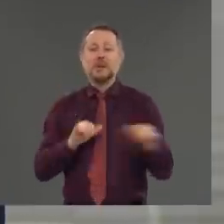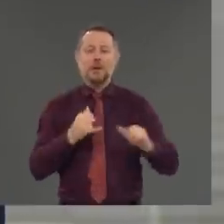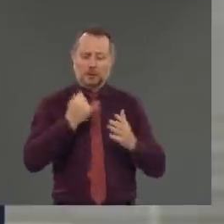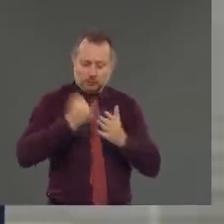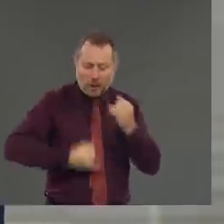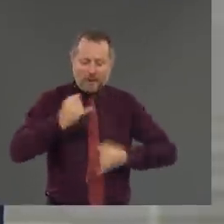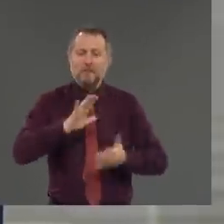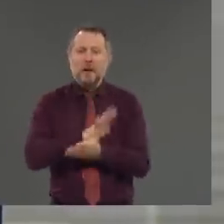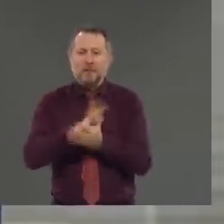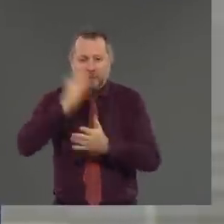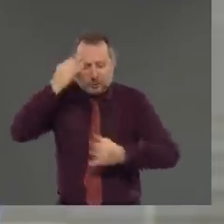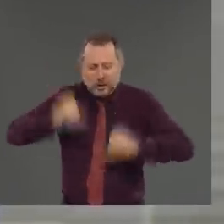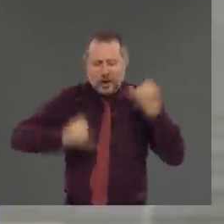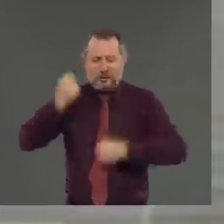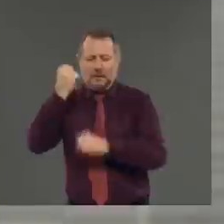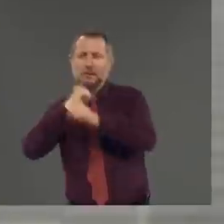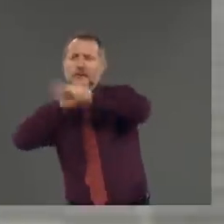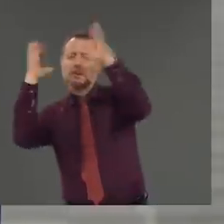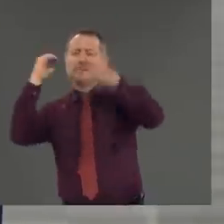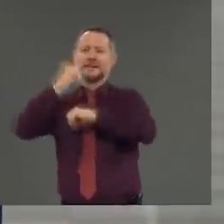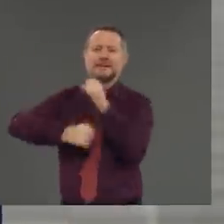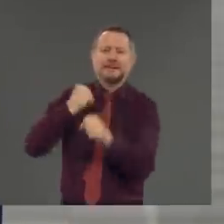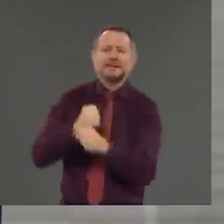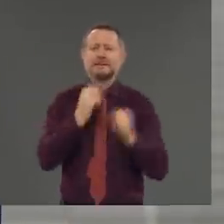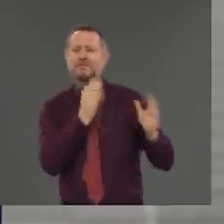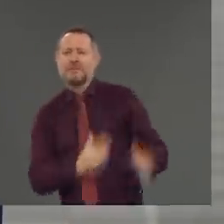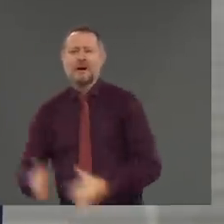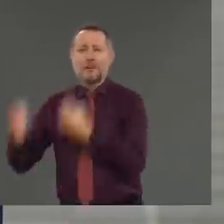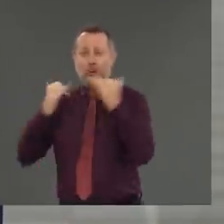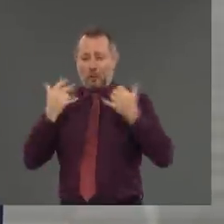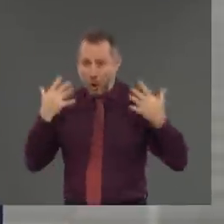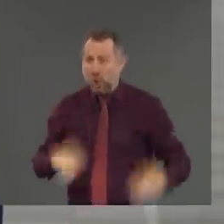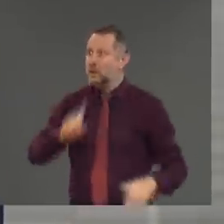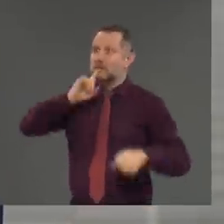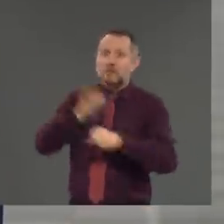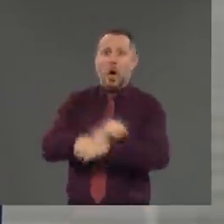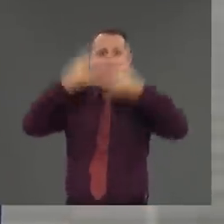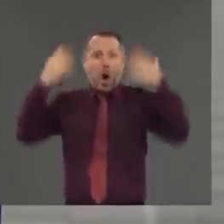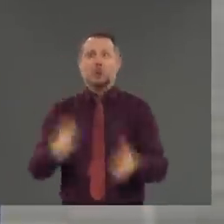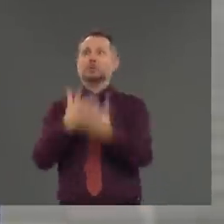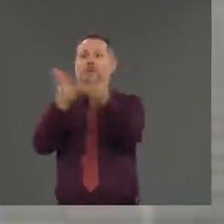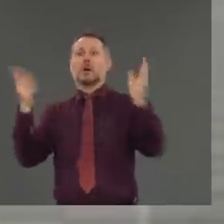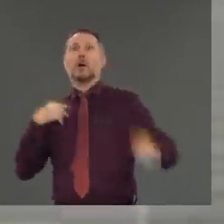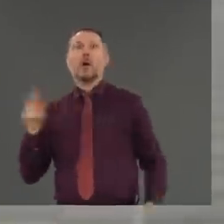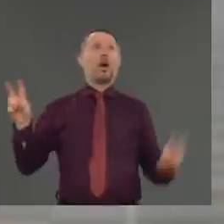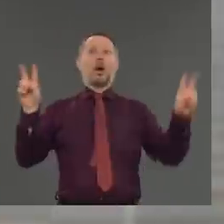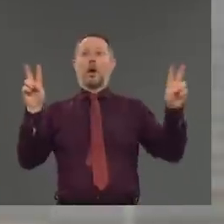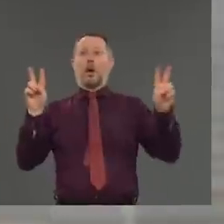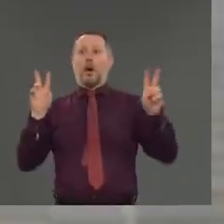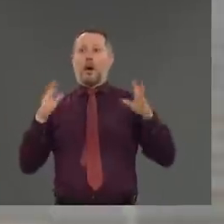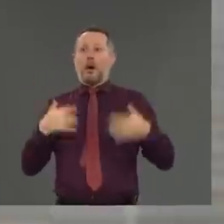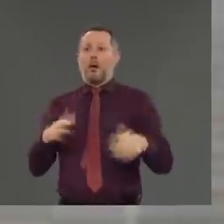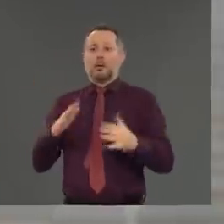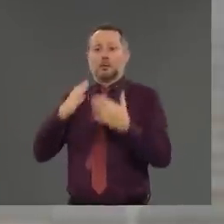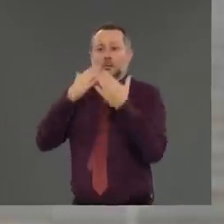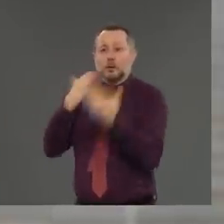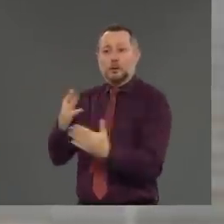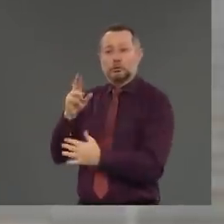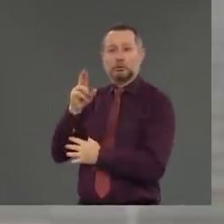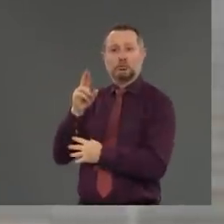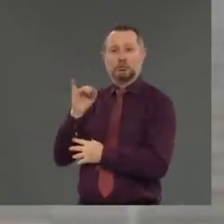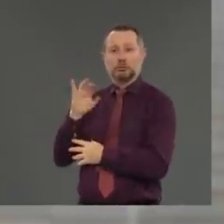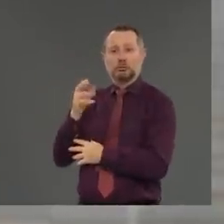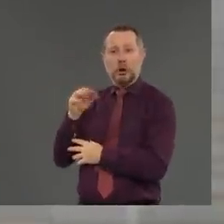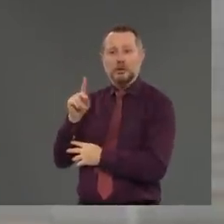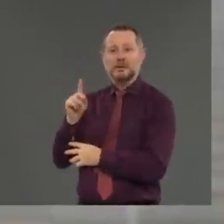life really is invigorating. And let's thank Richard Kennedy and Jane Garvey and George Casey and Magnus Erickson